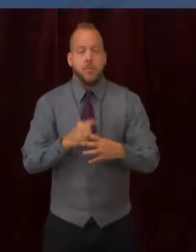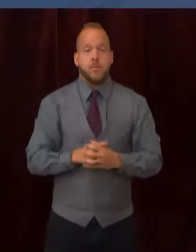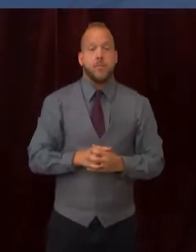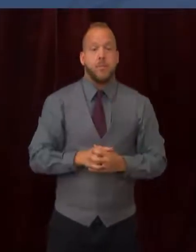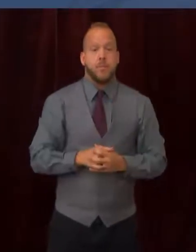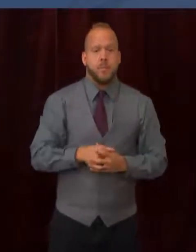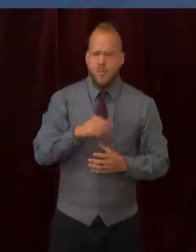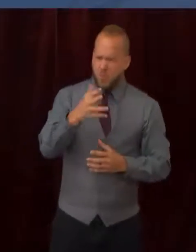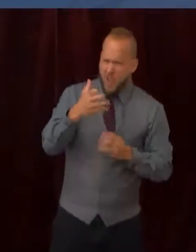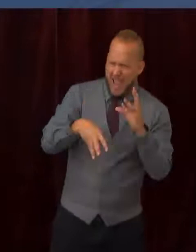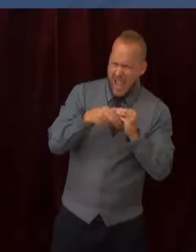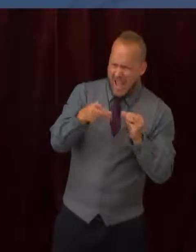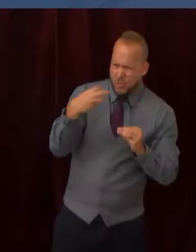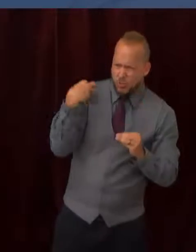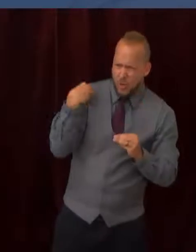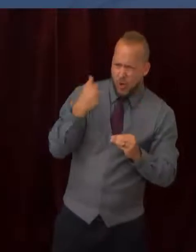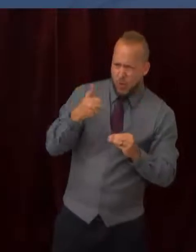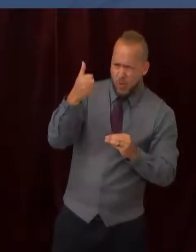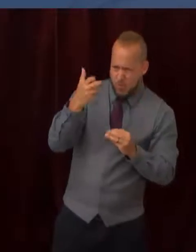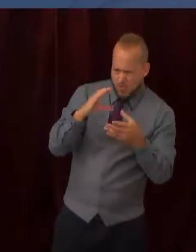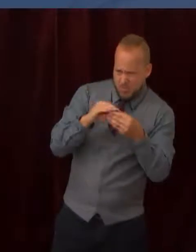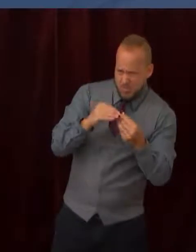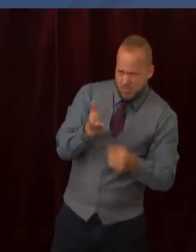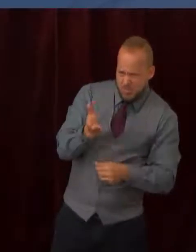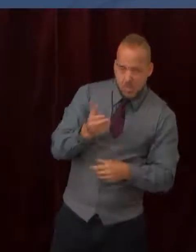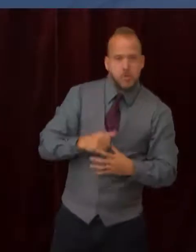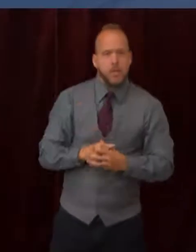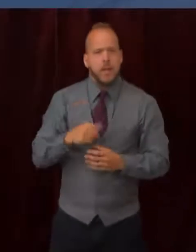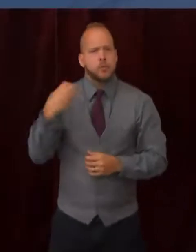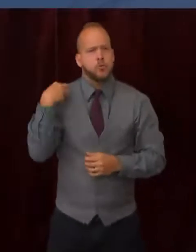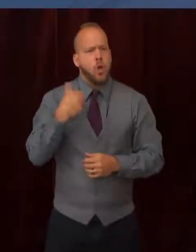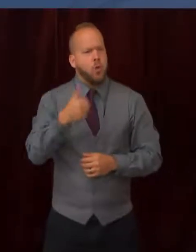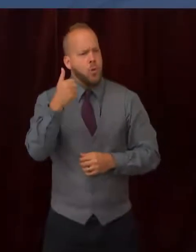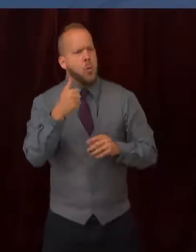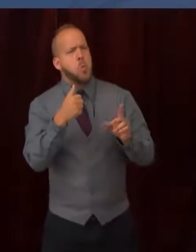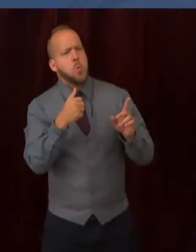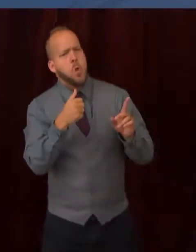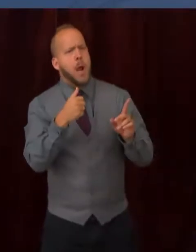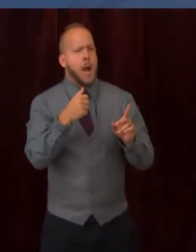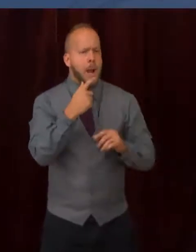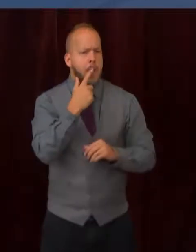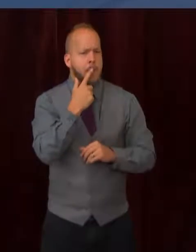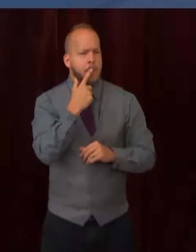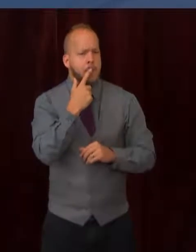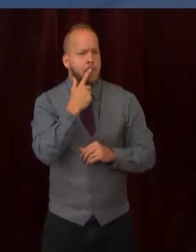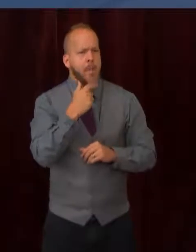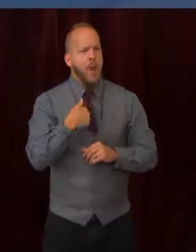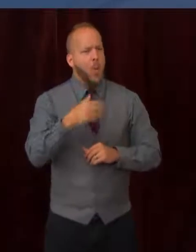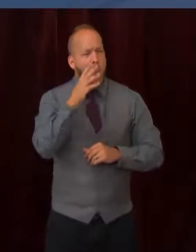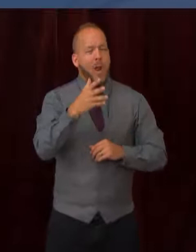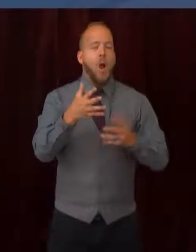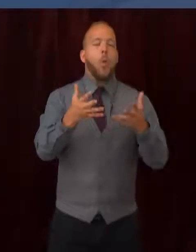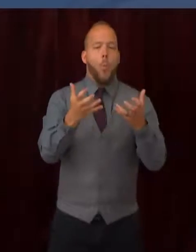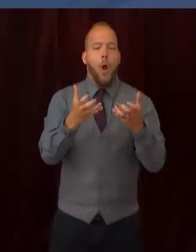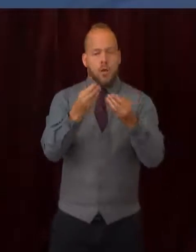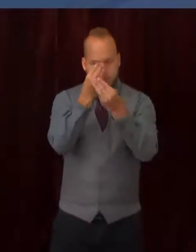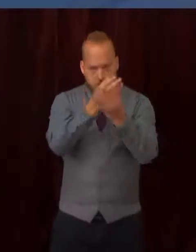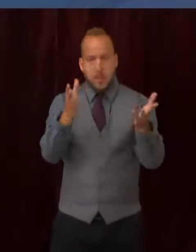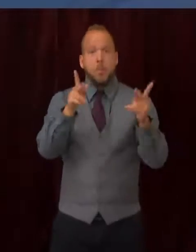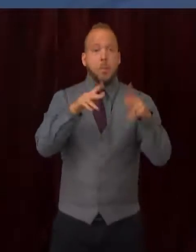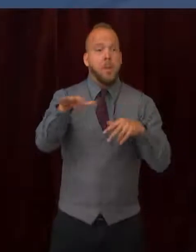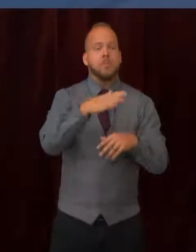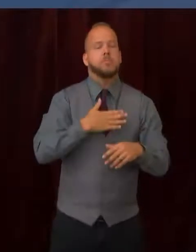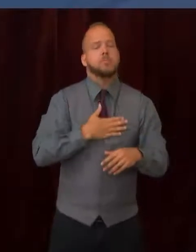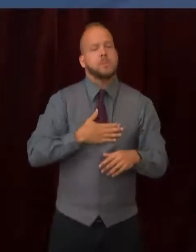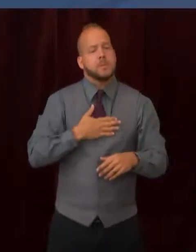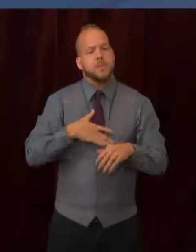Sure, Governor. I would just ask people to remain calm and please don't run around with weapons.